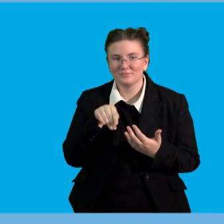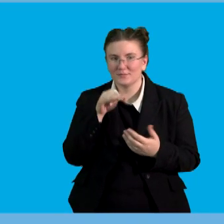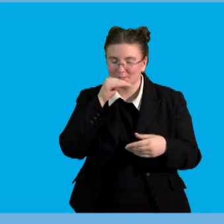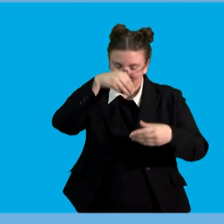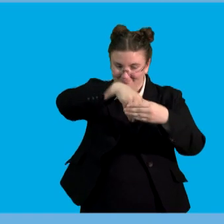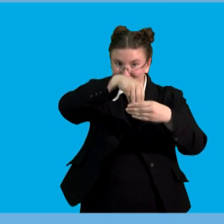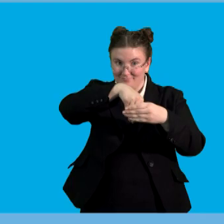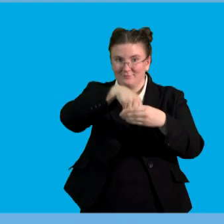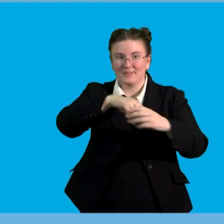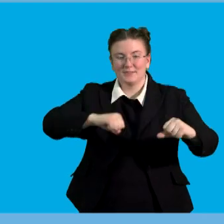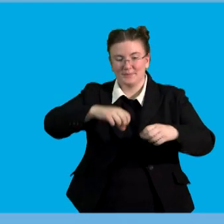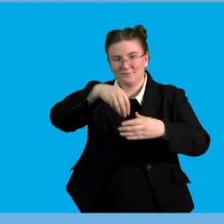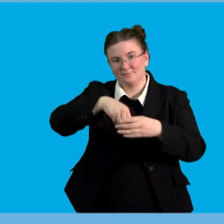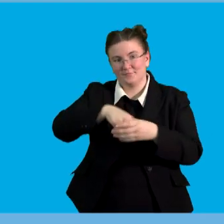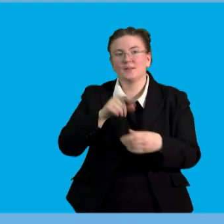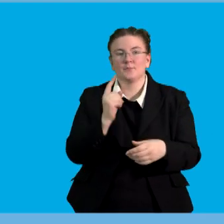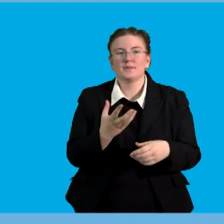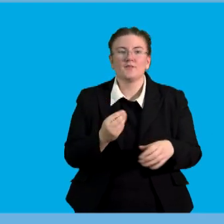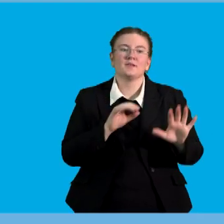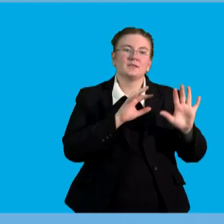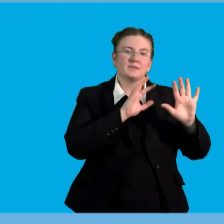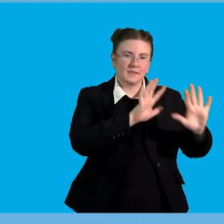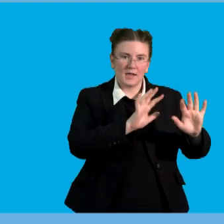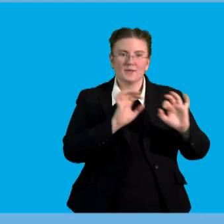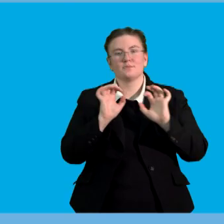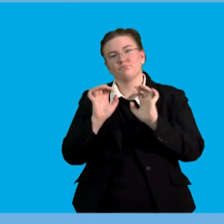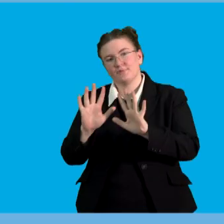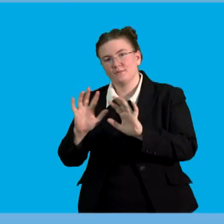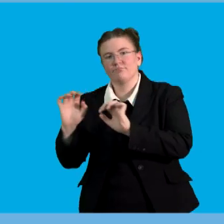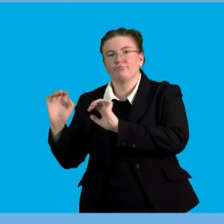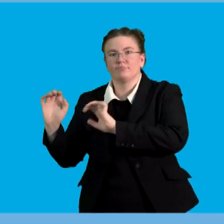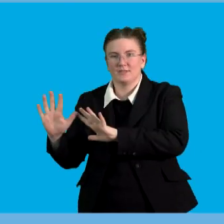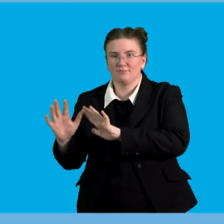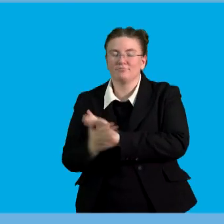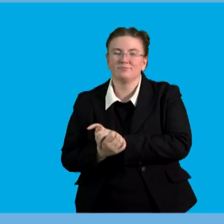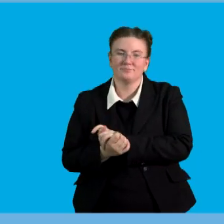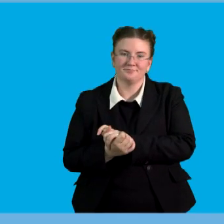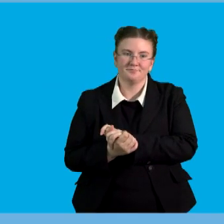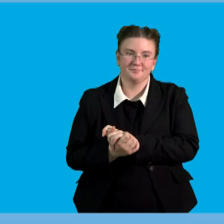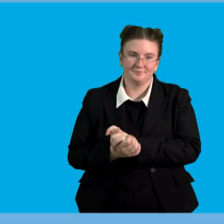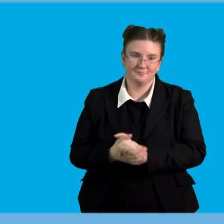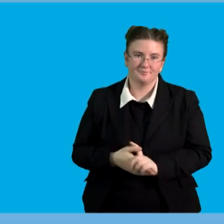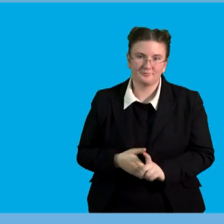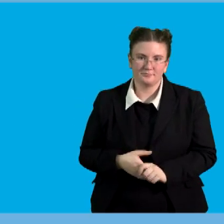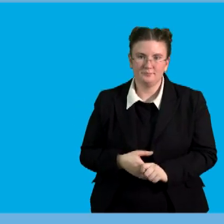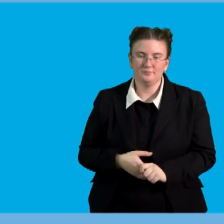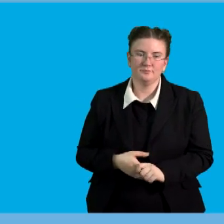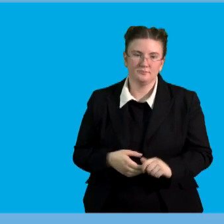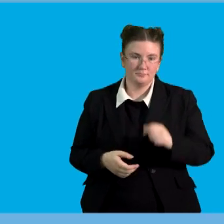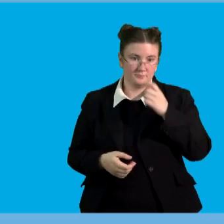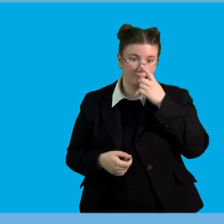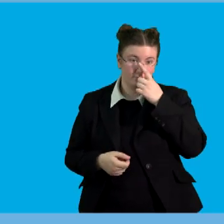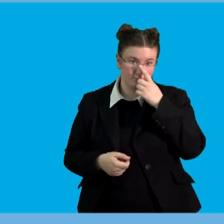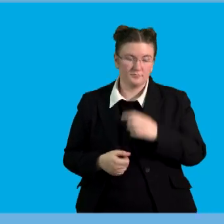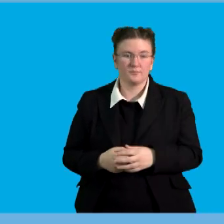10 centimeters in terms of the width. It must have 10 centimeters in terms of the length, and then also must have 10